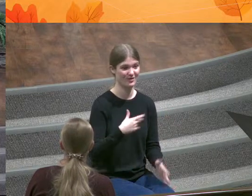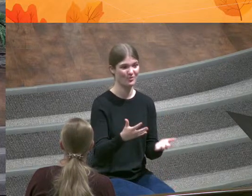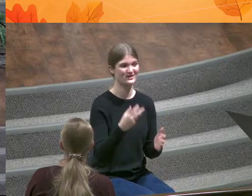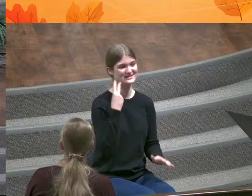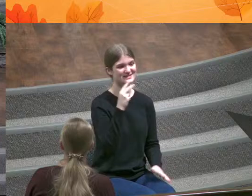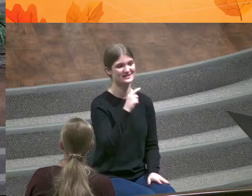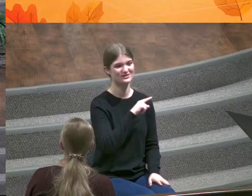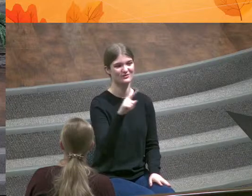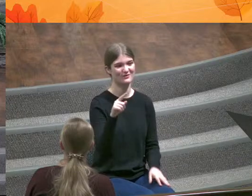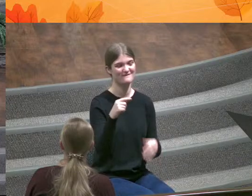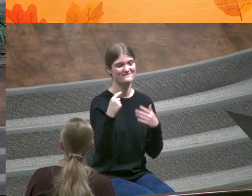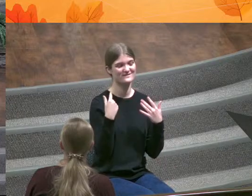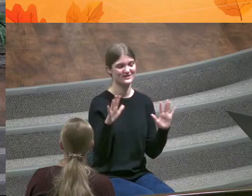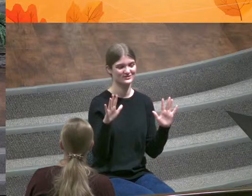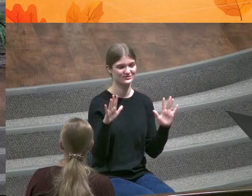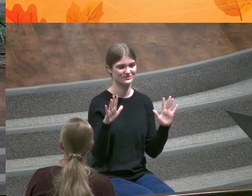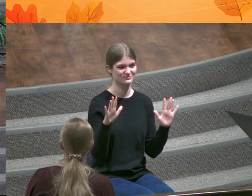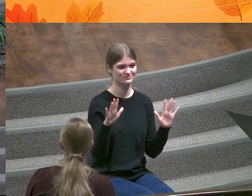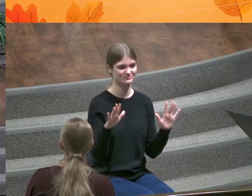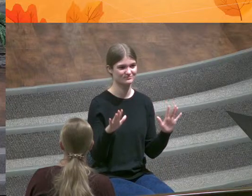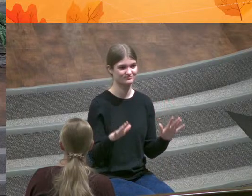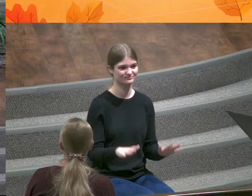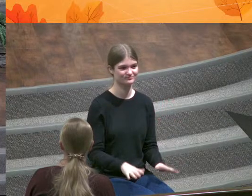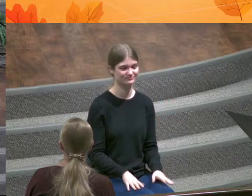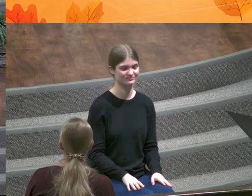I want to see you finish.